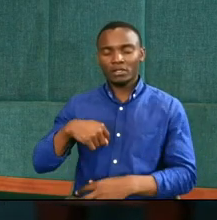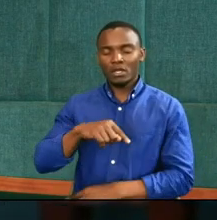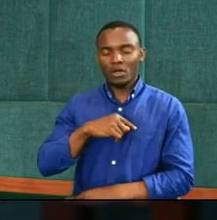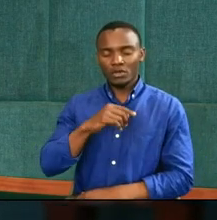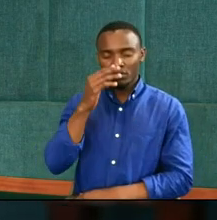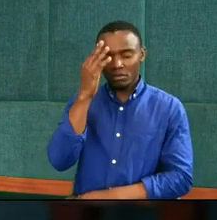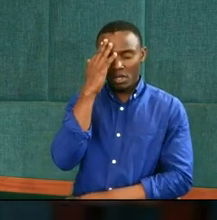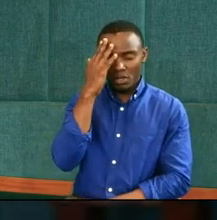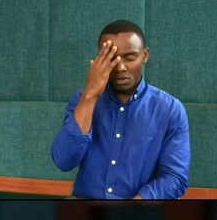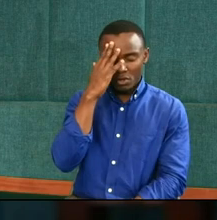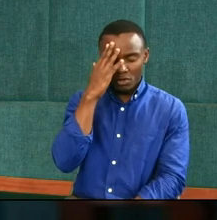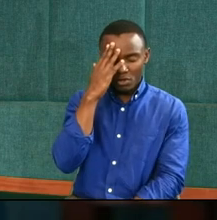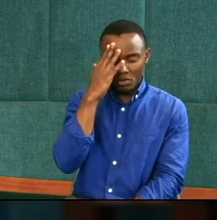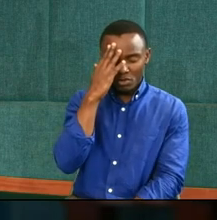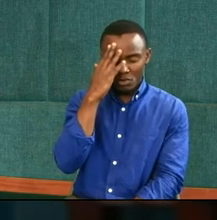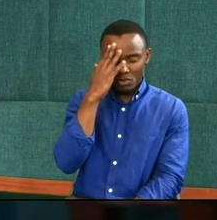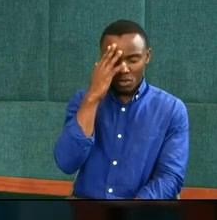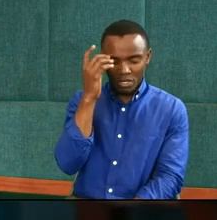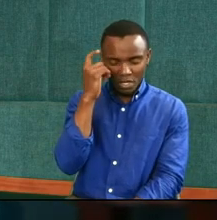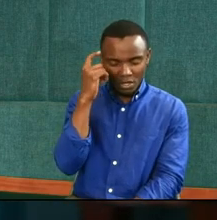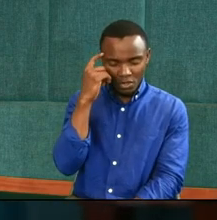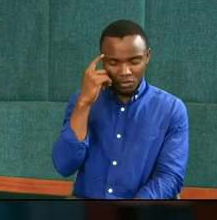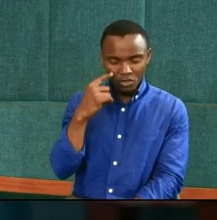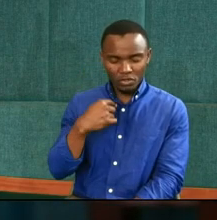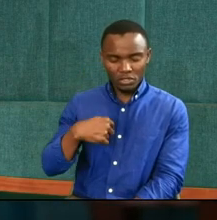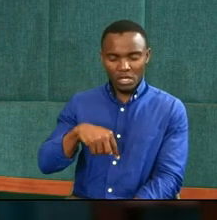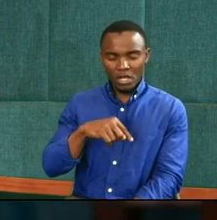Know our thoughts.